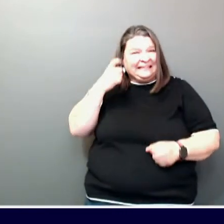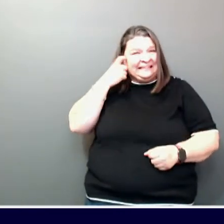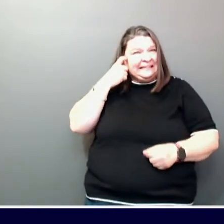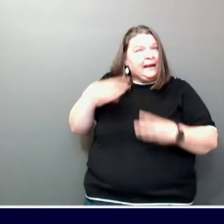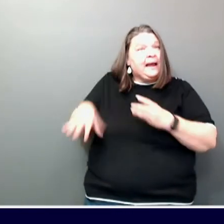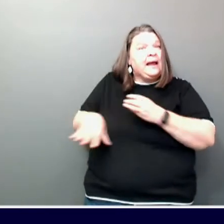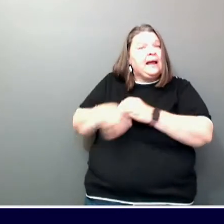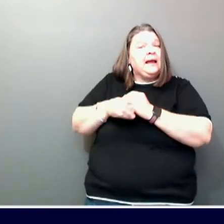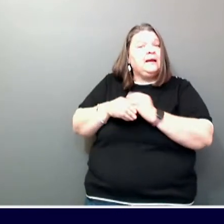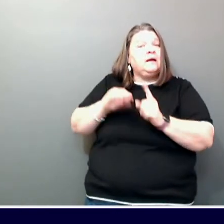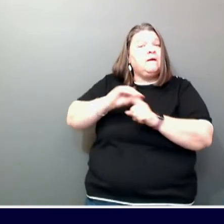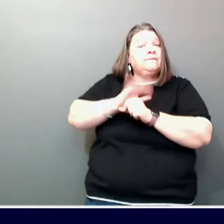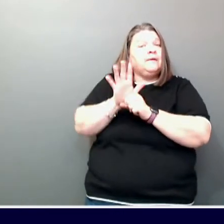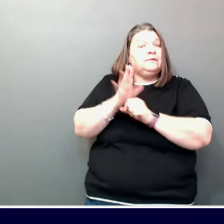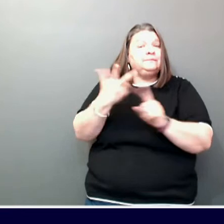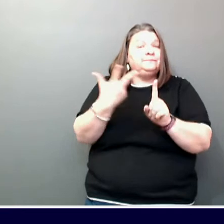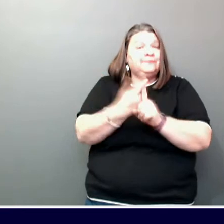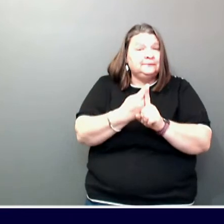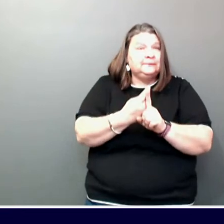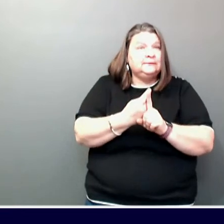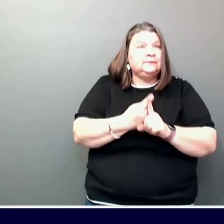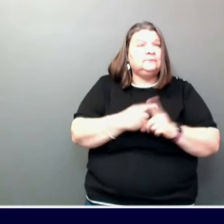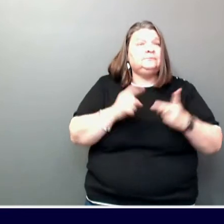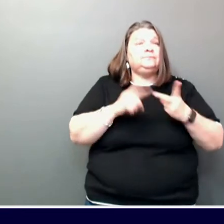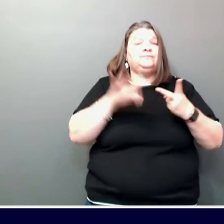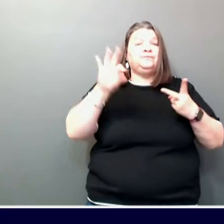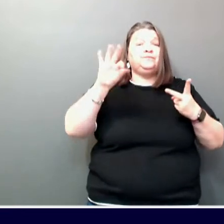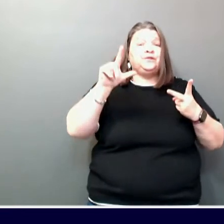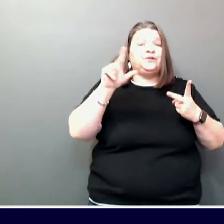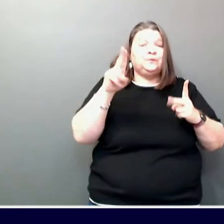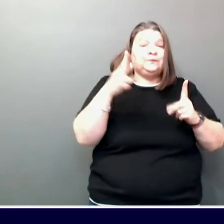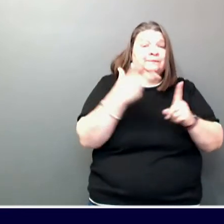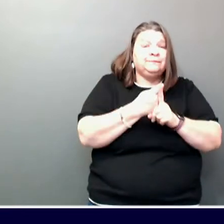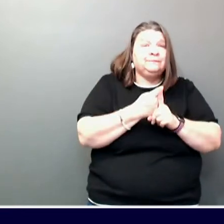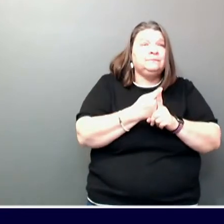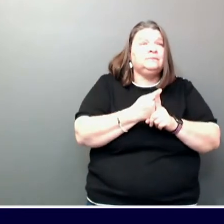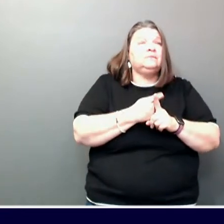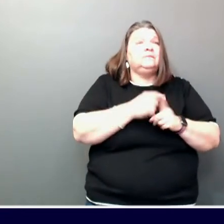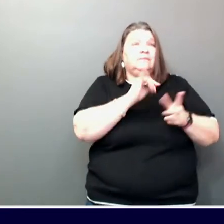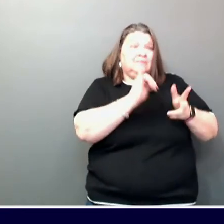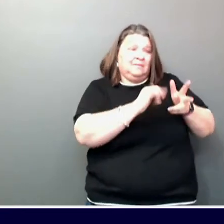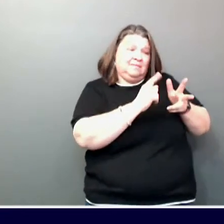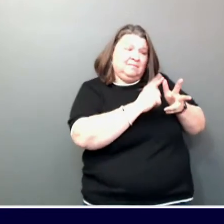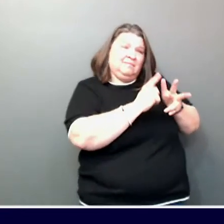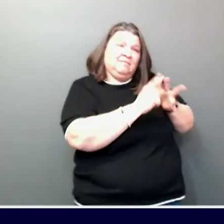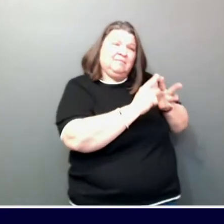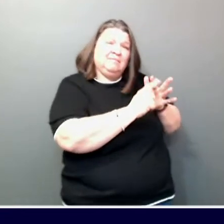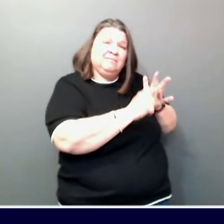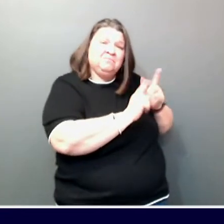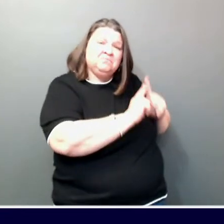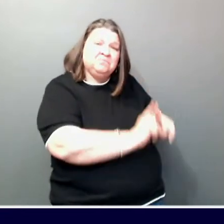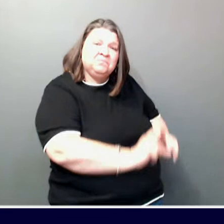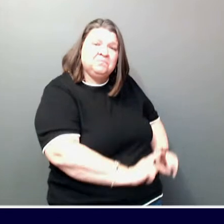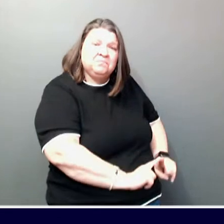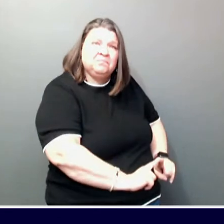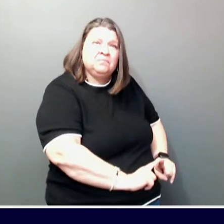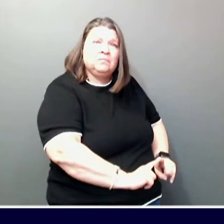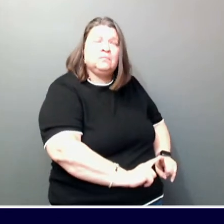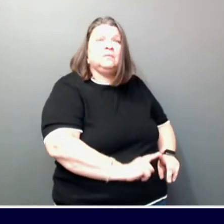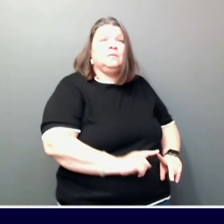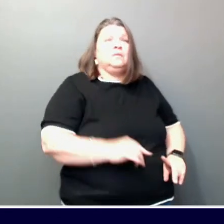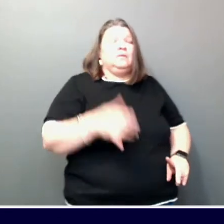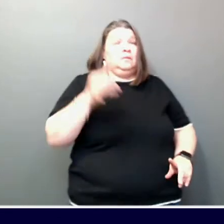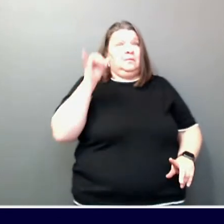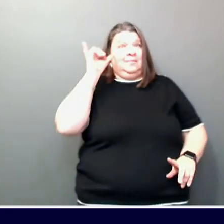alongside flu vaccines and other different types of disease vaccines, we ended up keeping the footprint of that